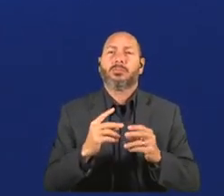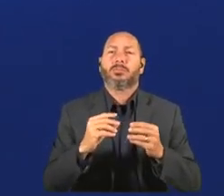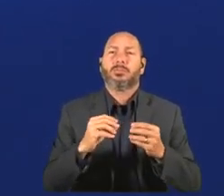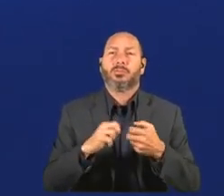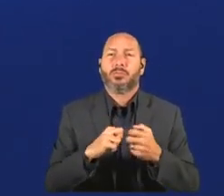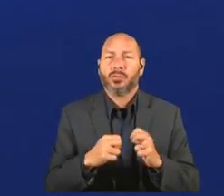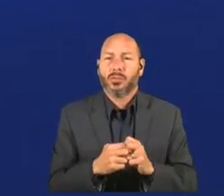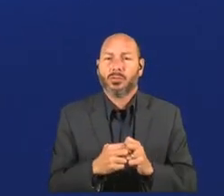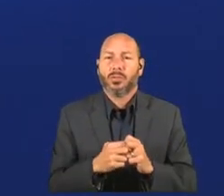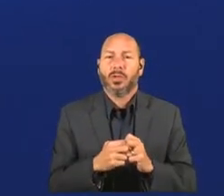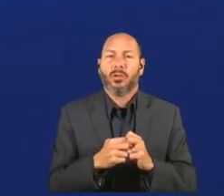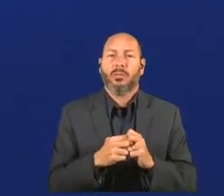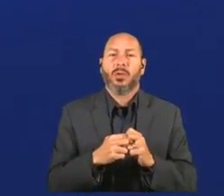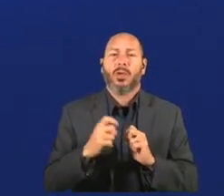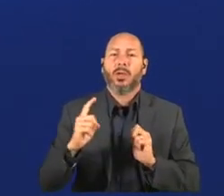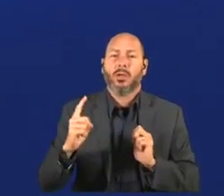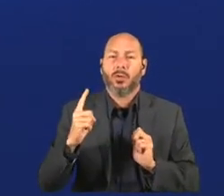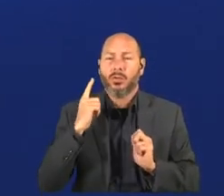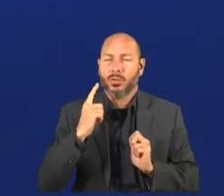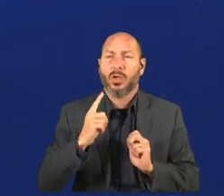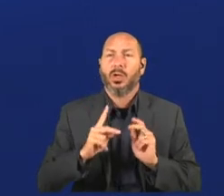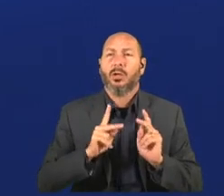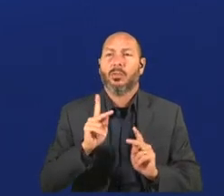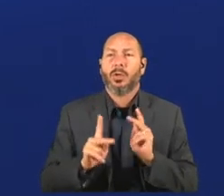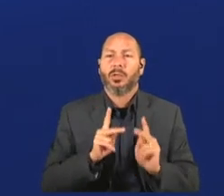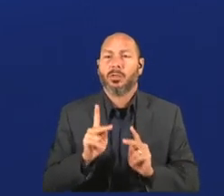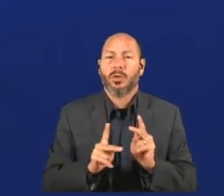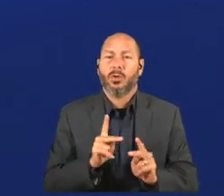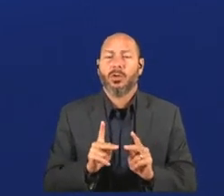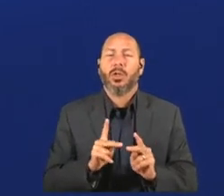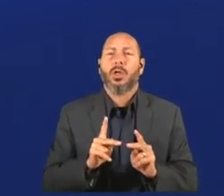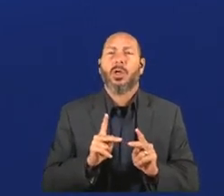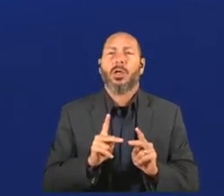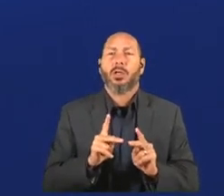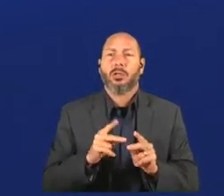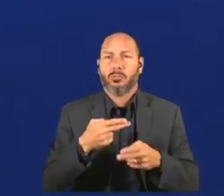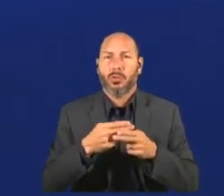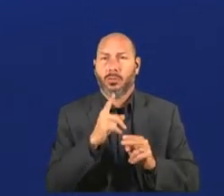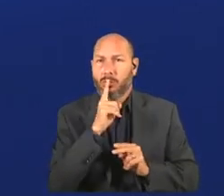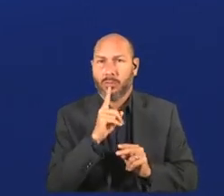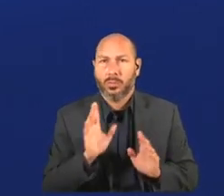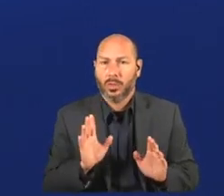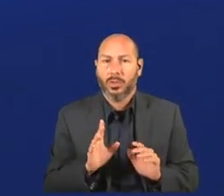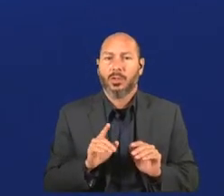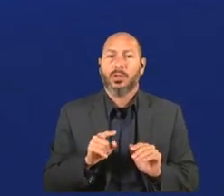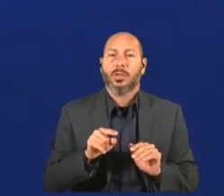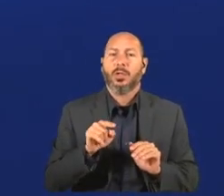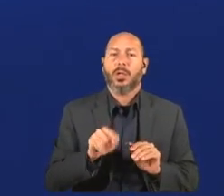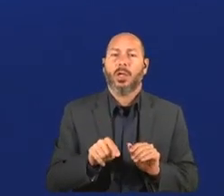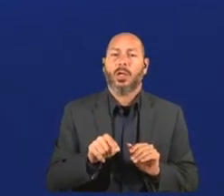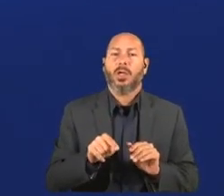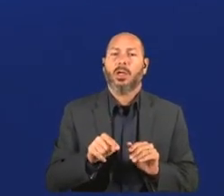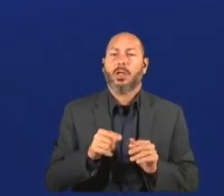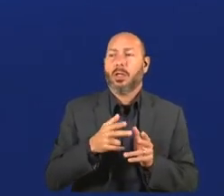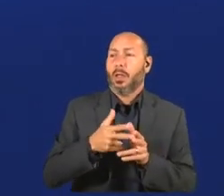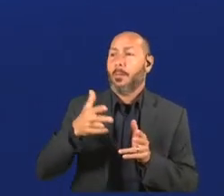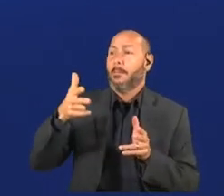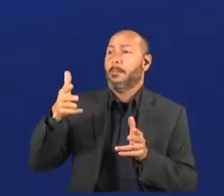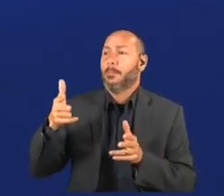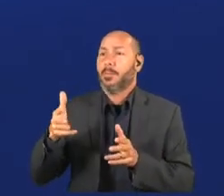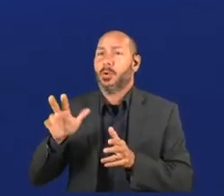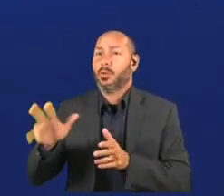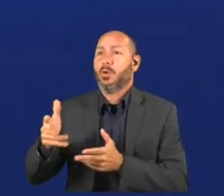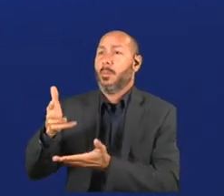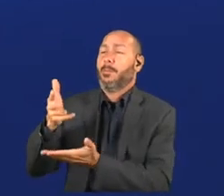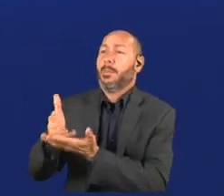about staff that work at a particular hospital that I won't name that have to park about 30 minutes away from the hospital itself, and then have to wait for